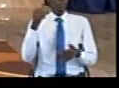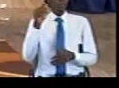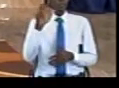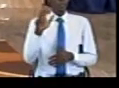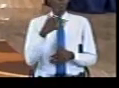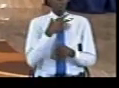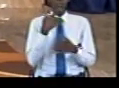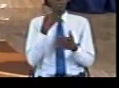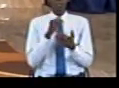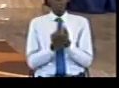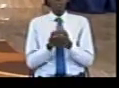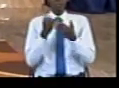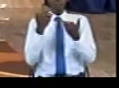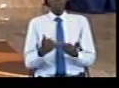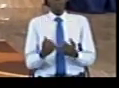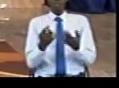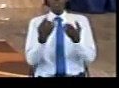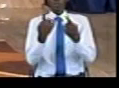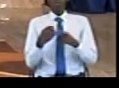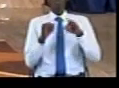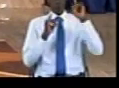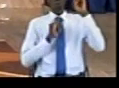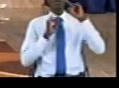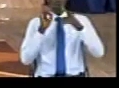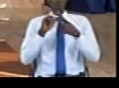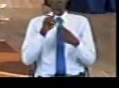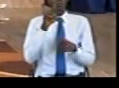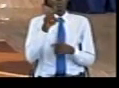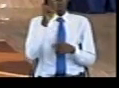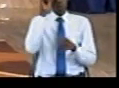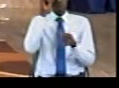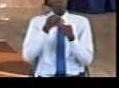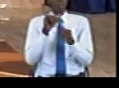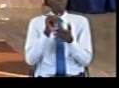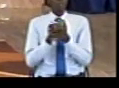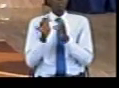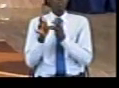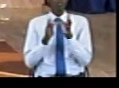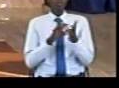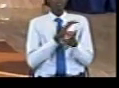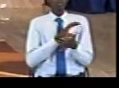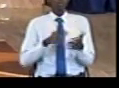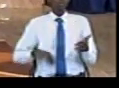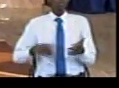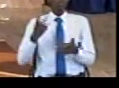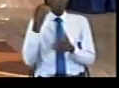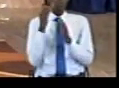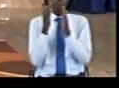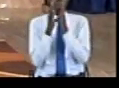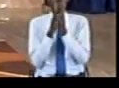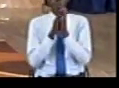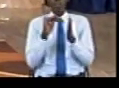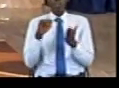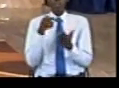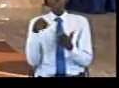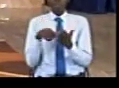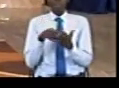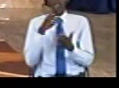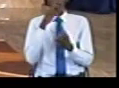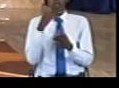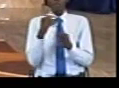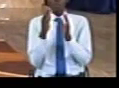come I to thee. We remember that Jesus Christ was praying. He started the prayer at the beginning